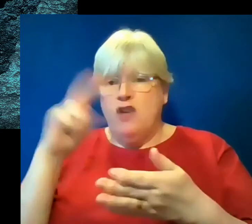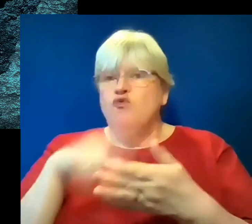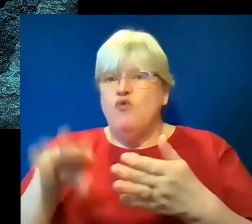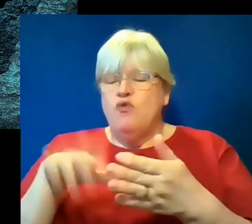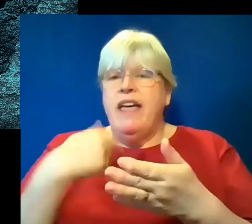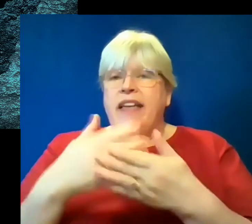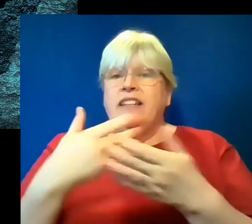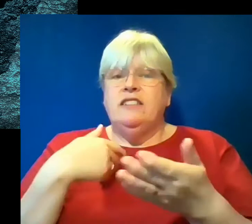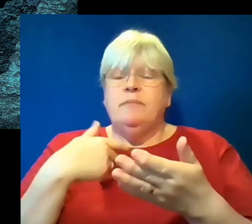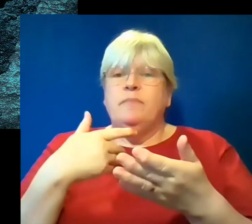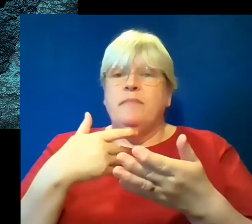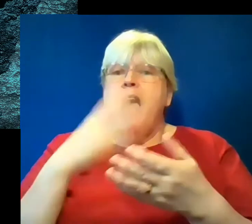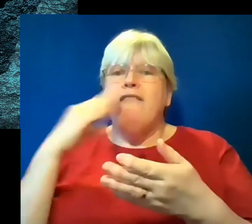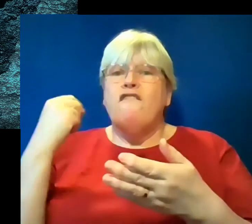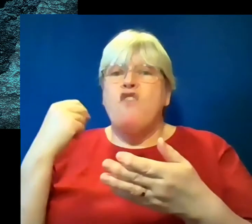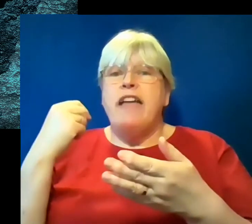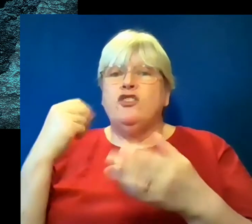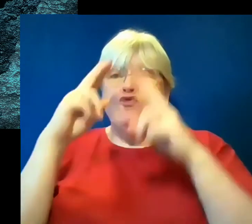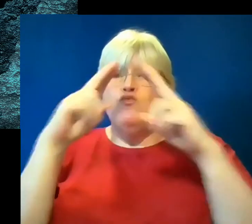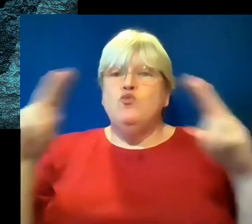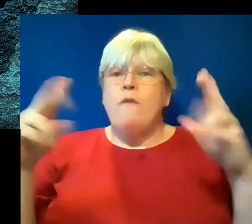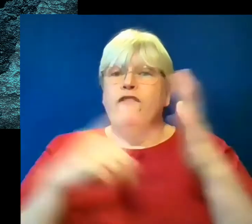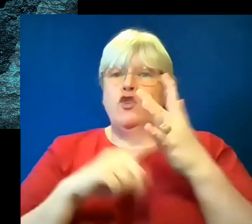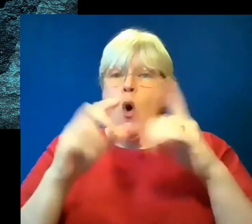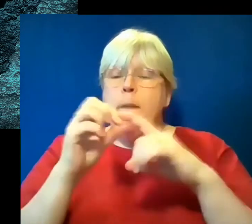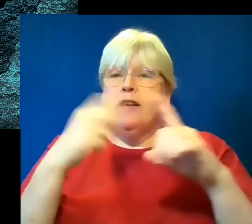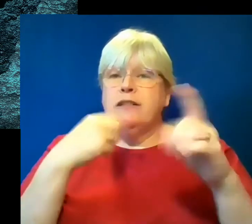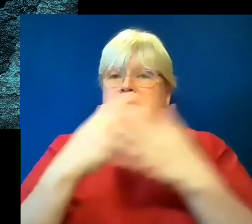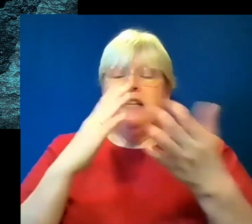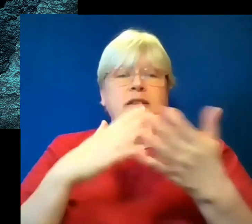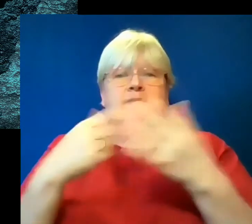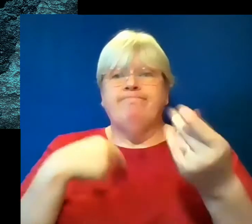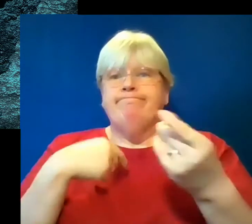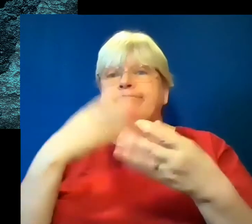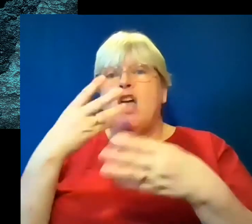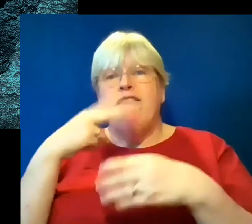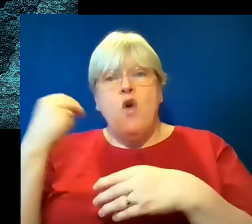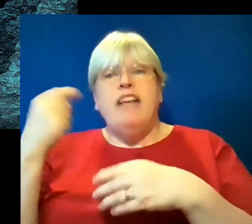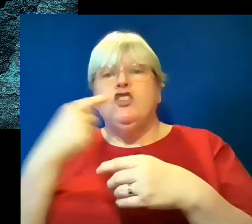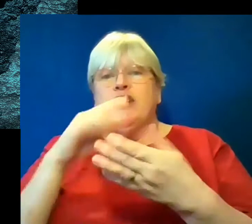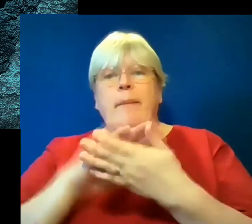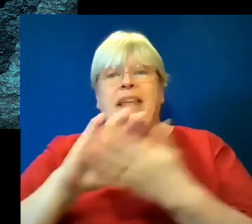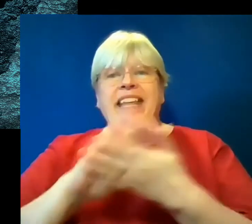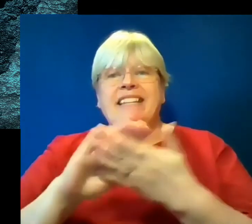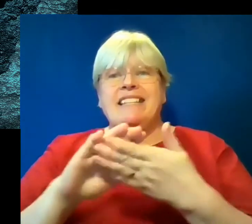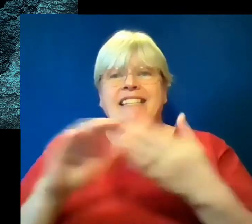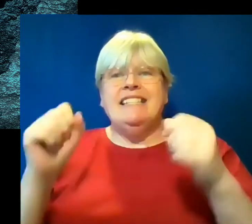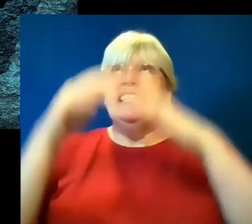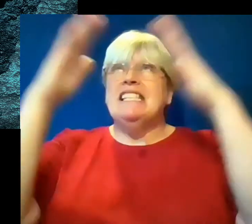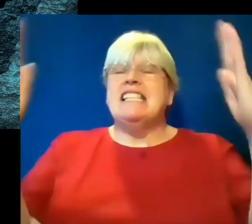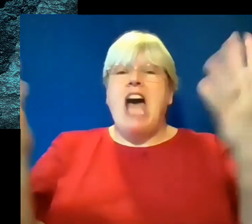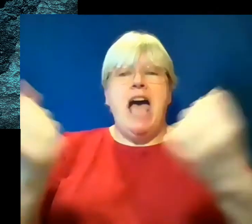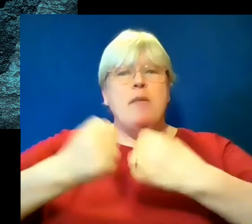nous appartient, which means the sky belongs to us. But I get brilliant letters from children who have read the books in